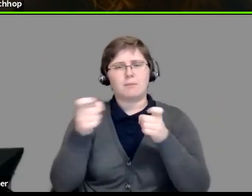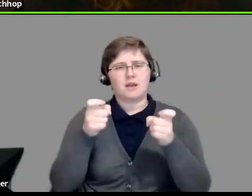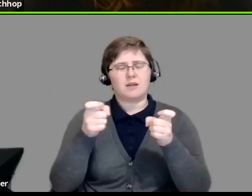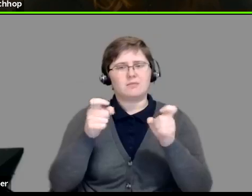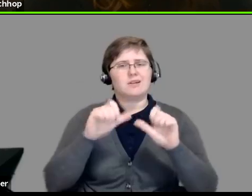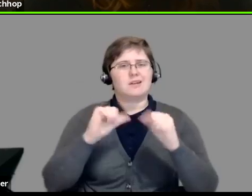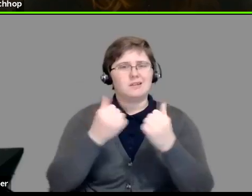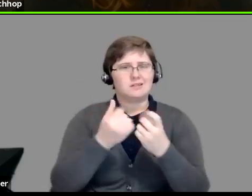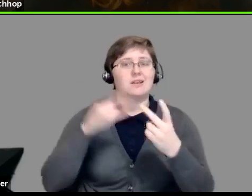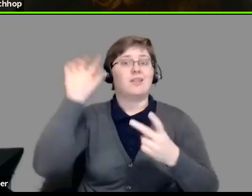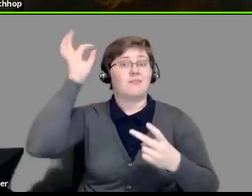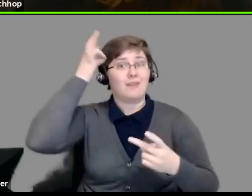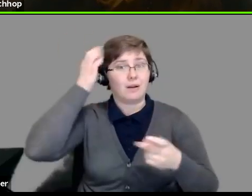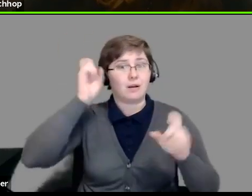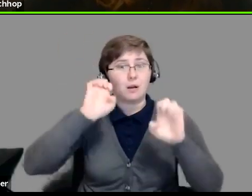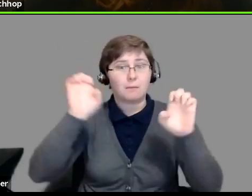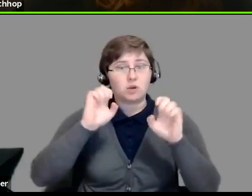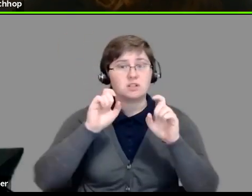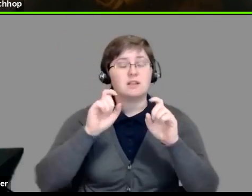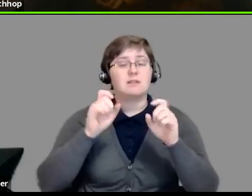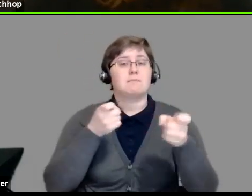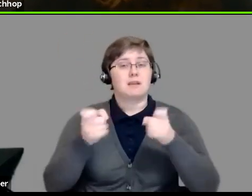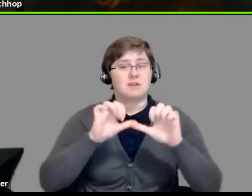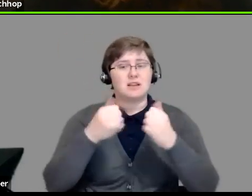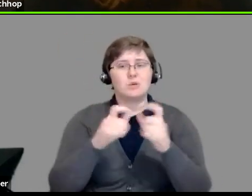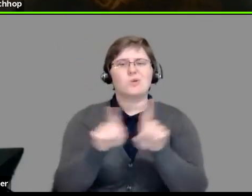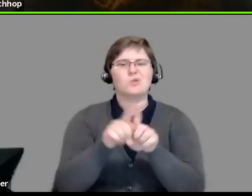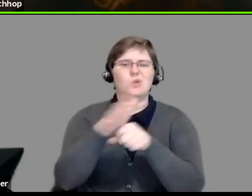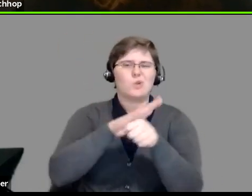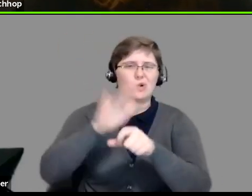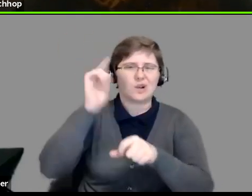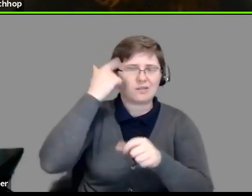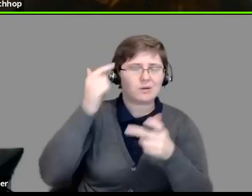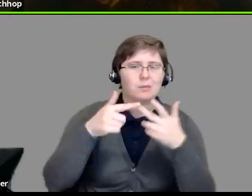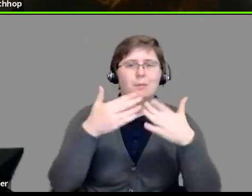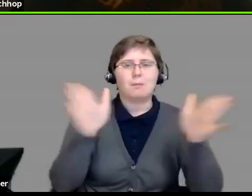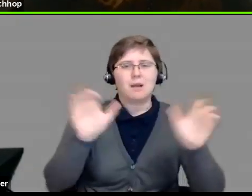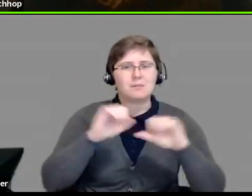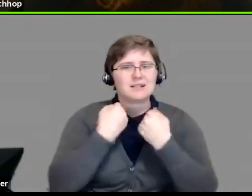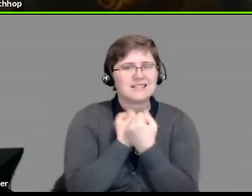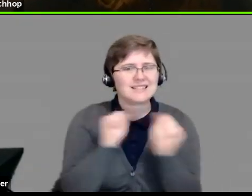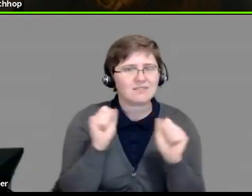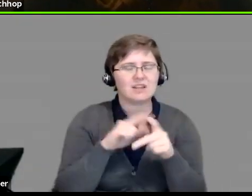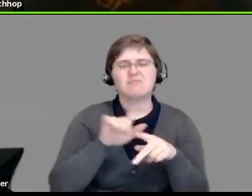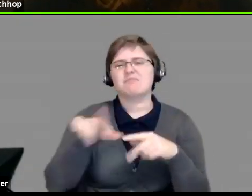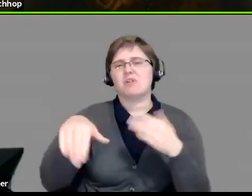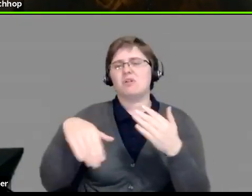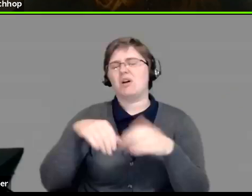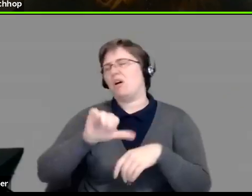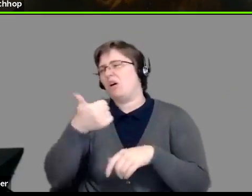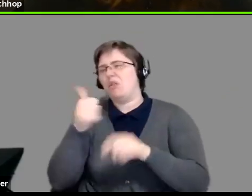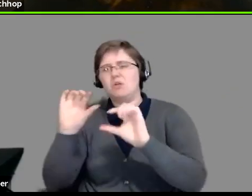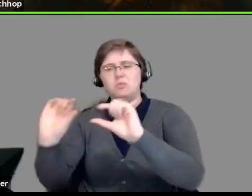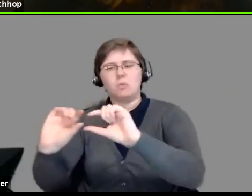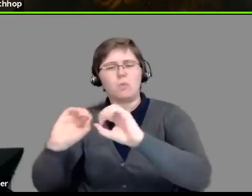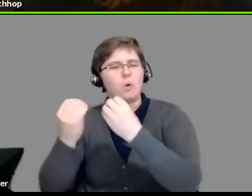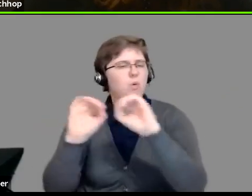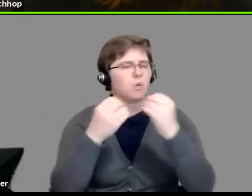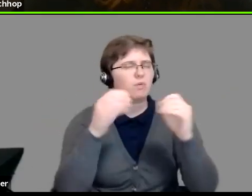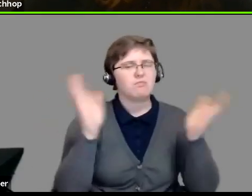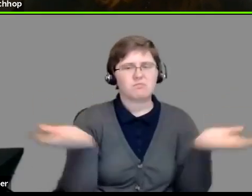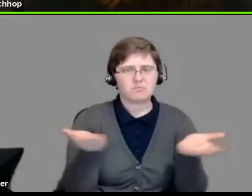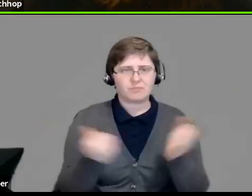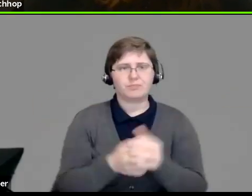Emergency Management Agency, as well as local government, public safety agencies, and other stakeholders within Lucas County.